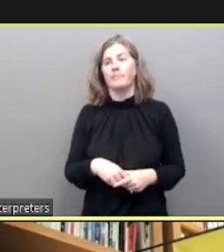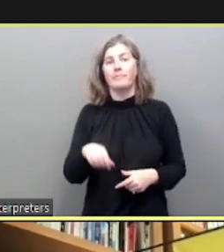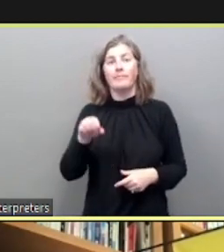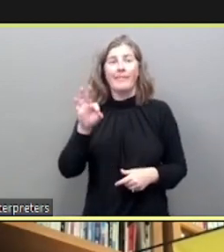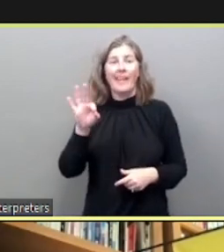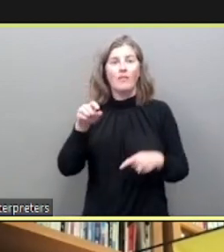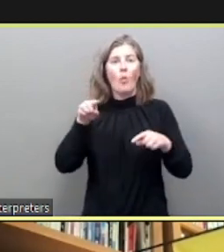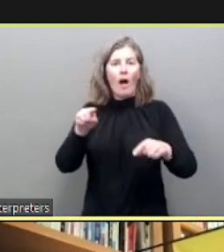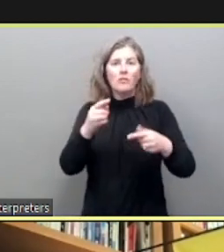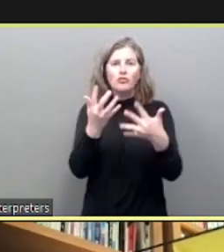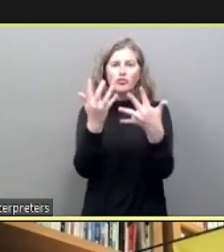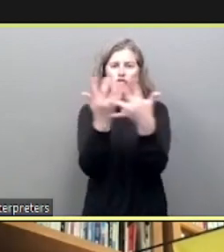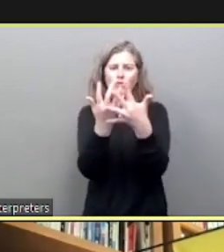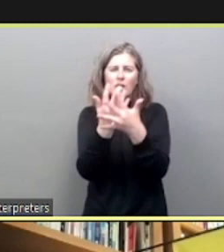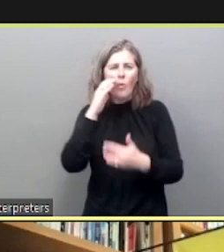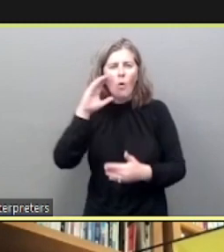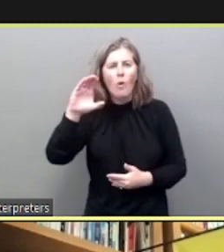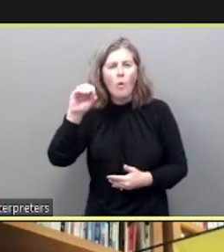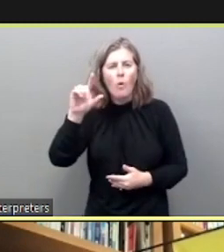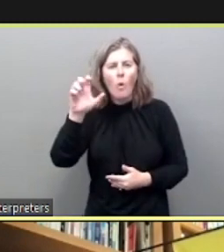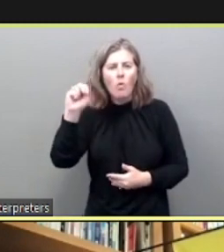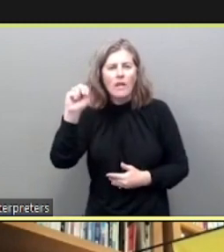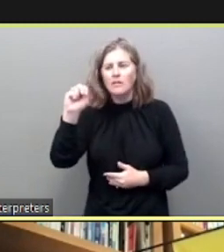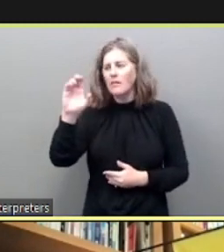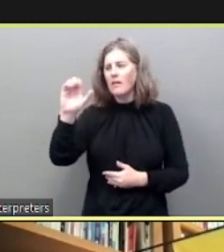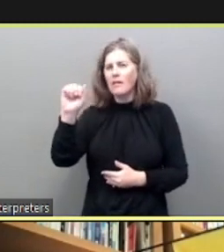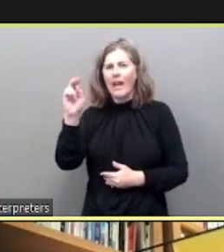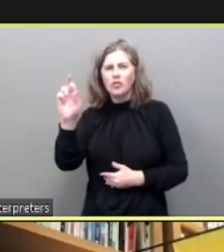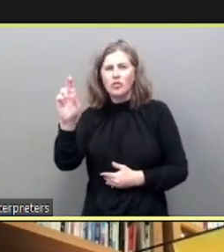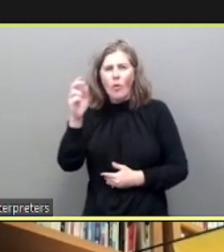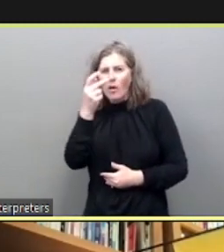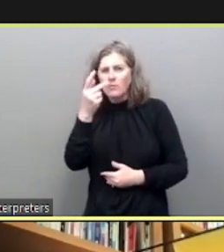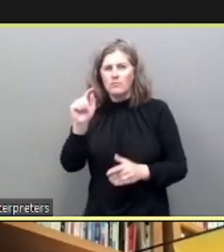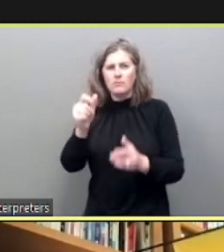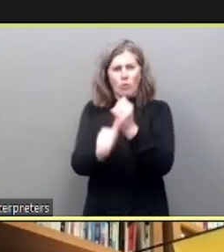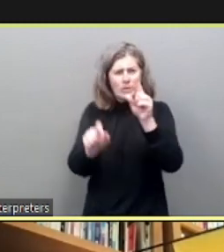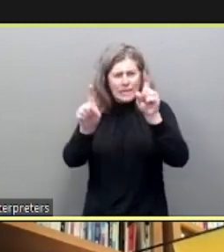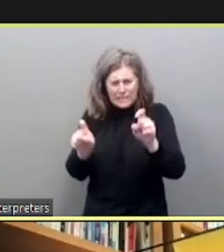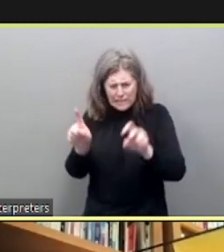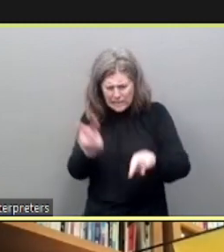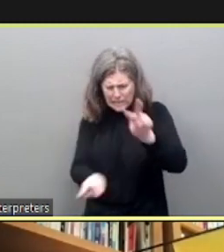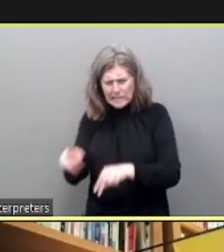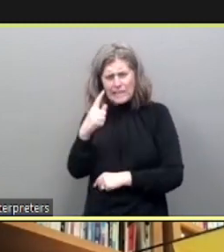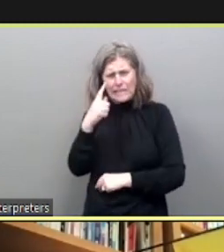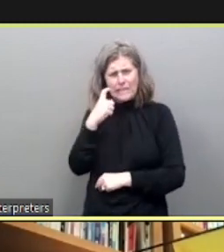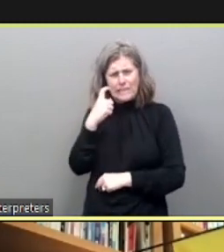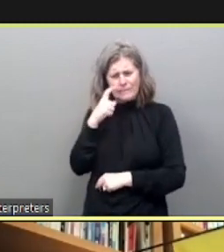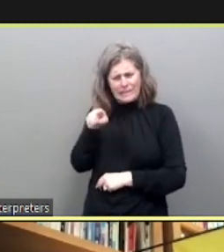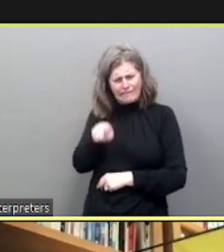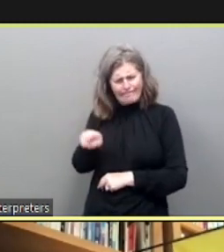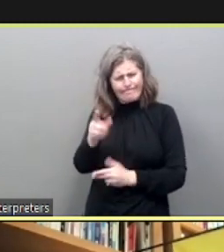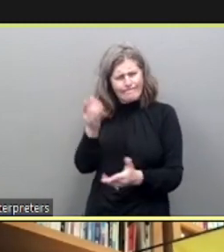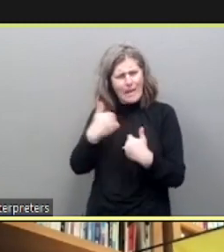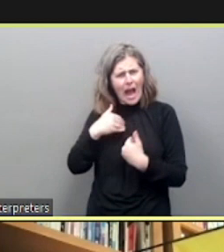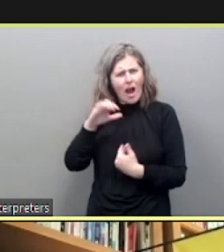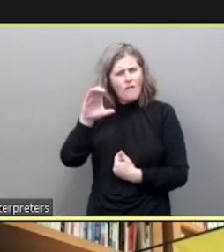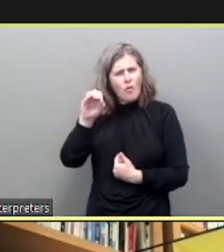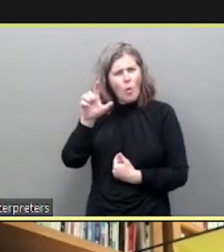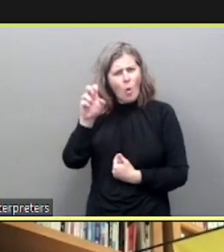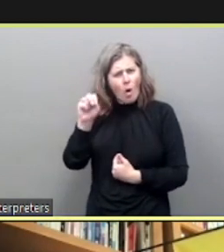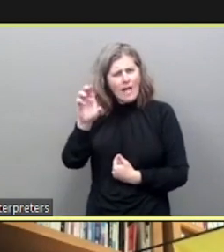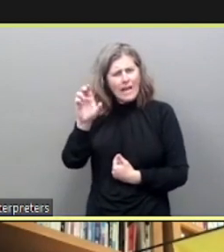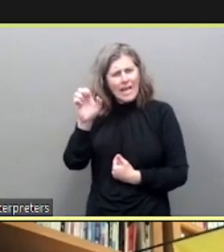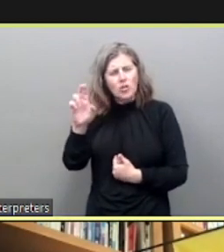screening for colon cancer with a stool test, there's a high suspicion of colon cancer, then that